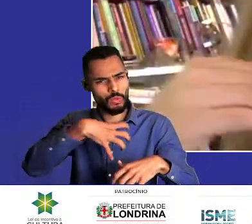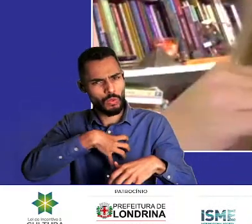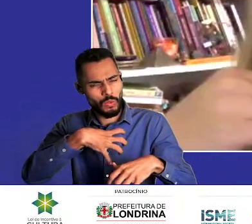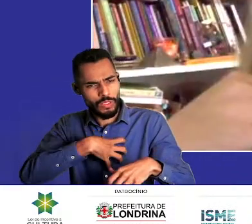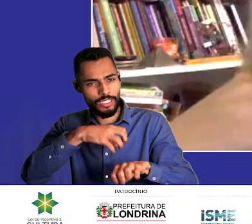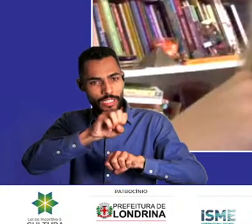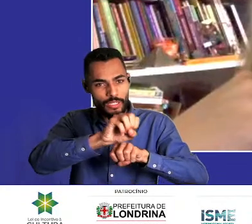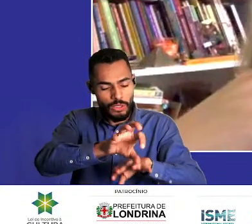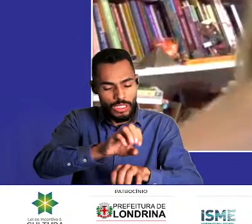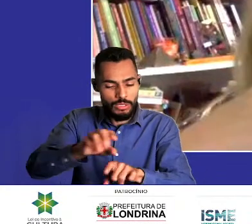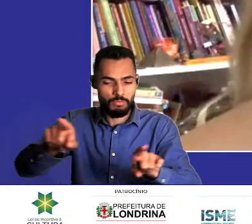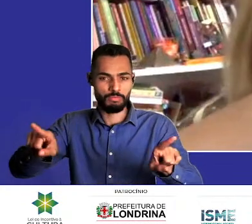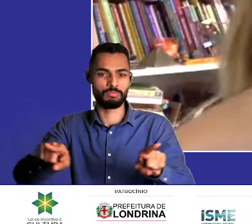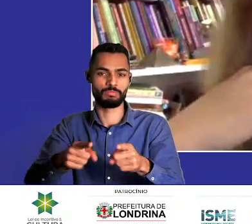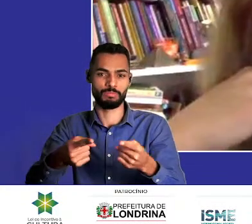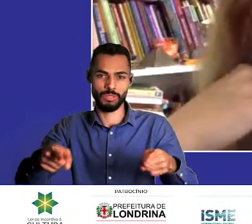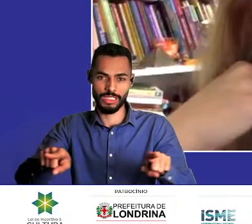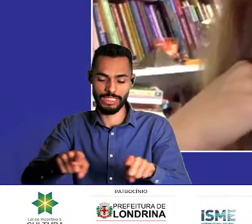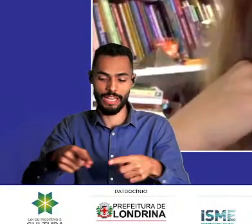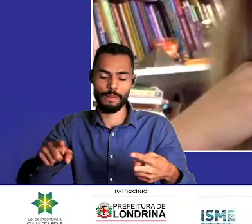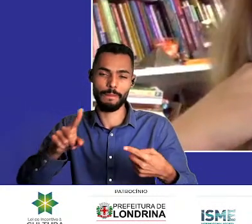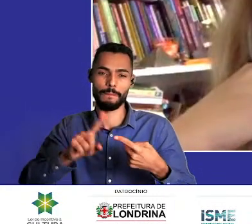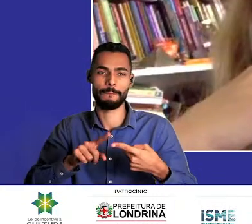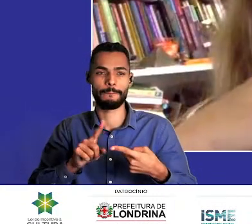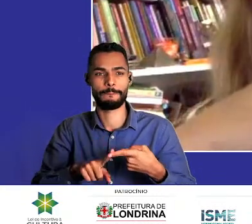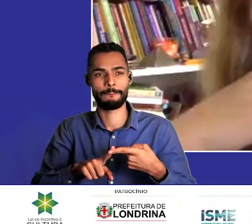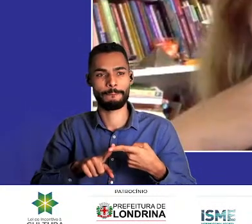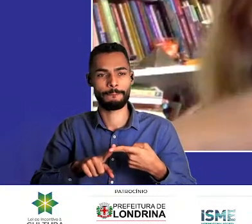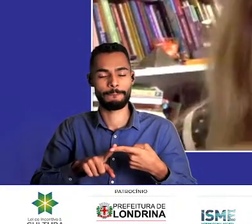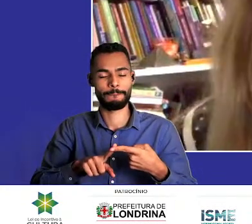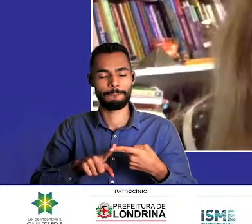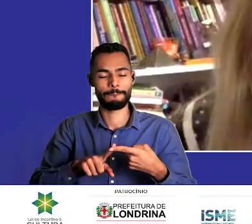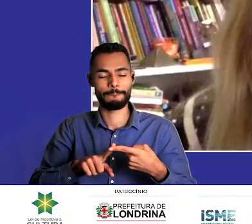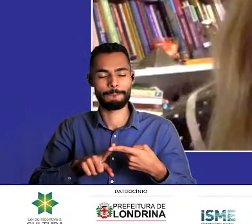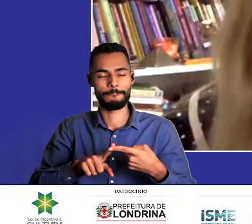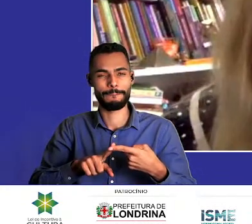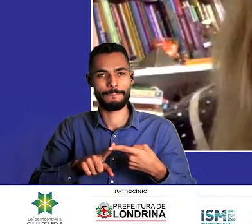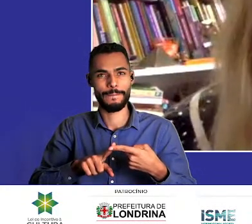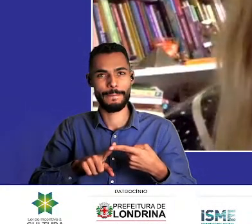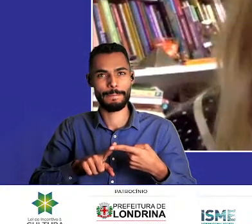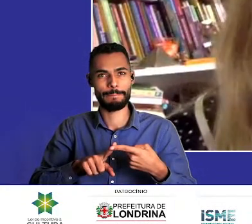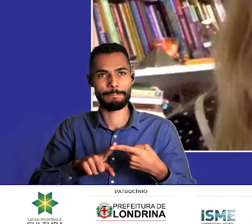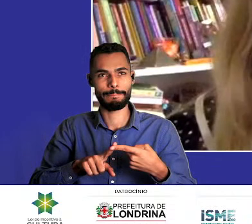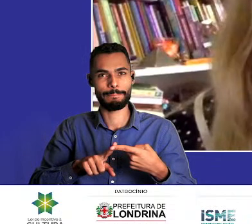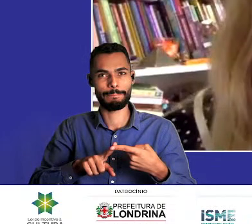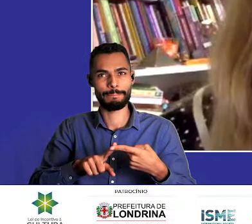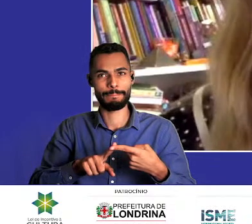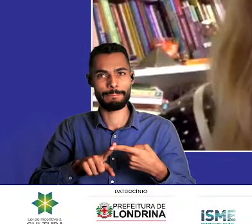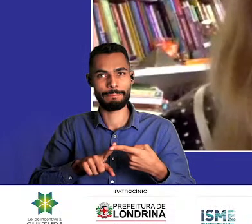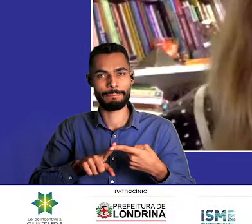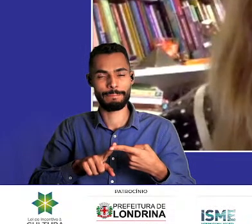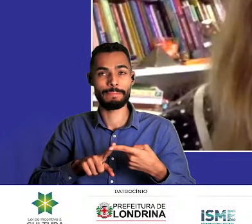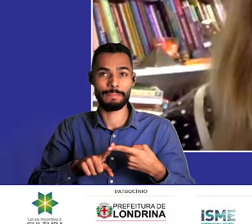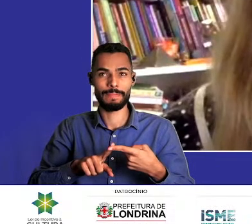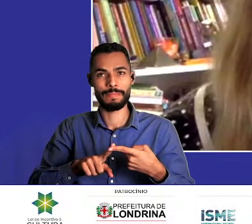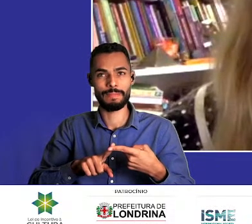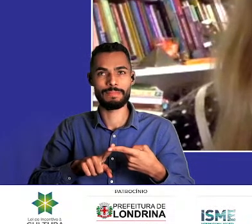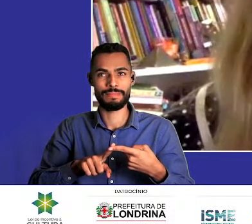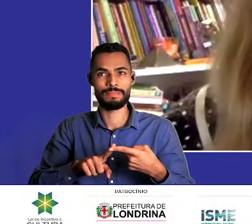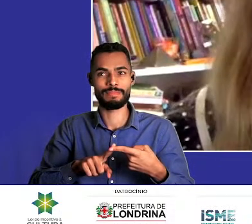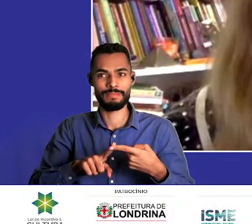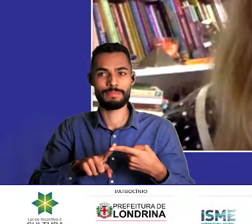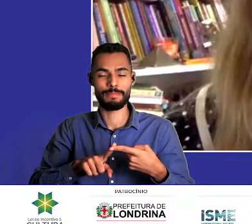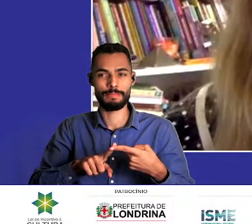with other cultures, realities, and bases. Culture as a symbolic territory